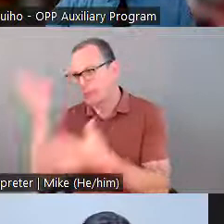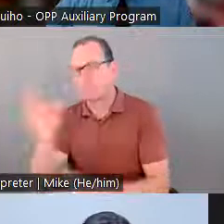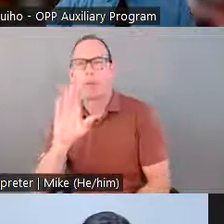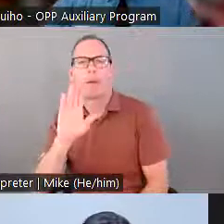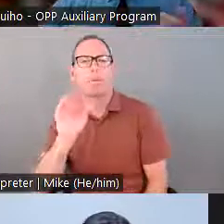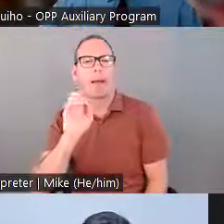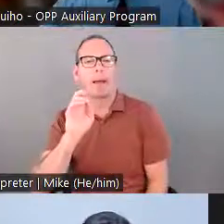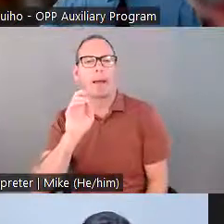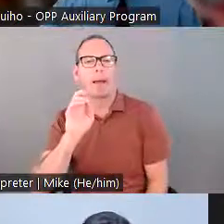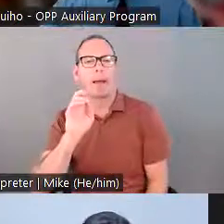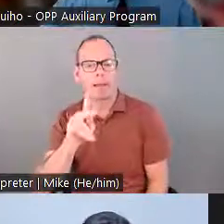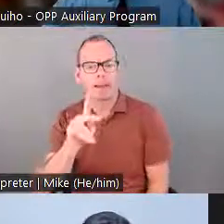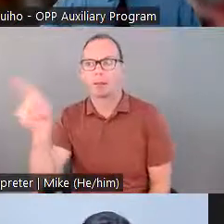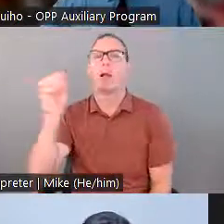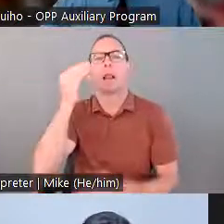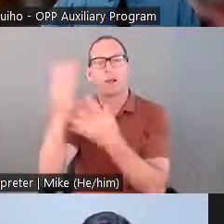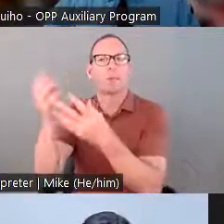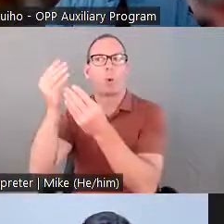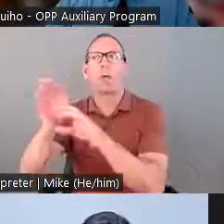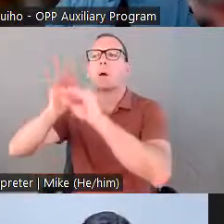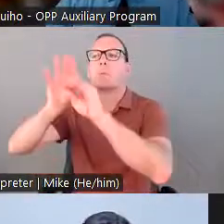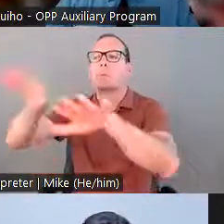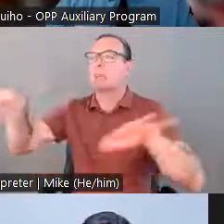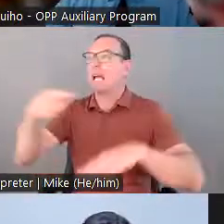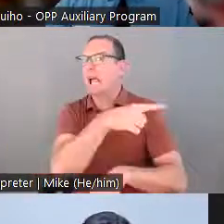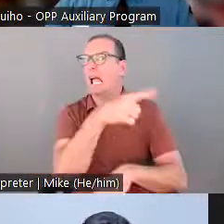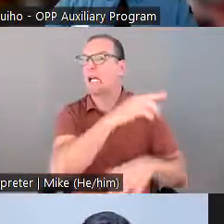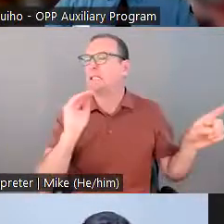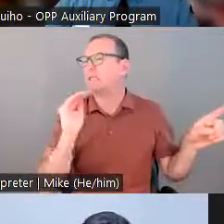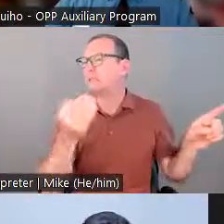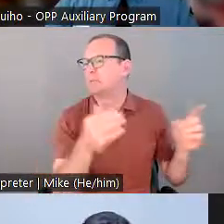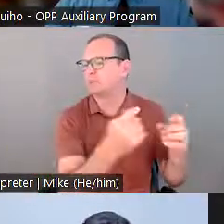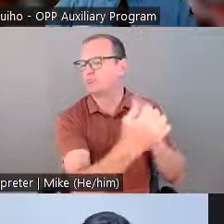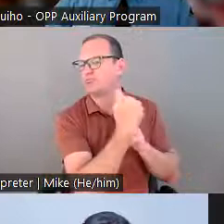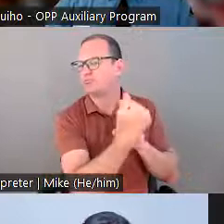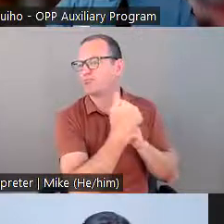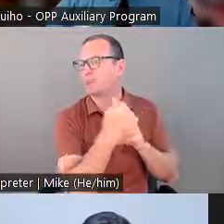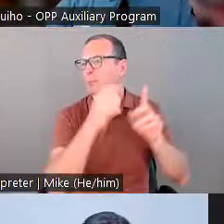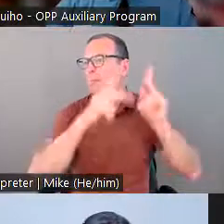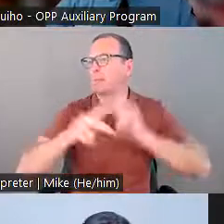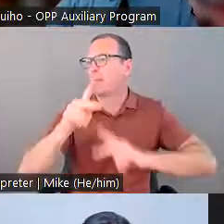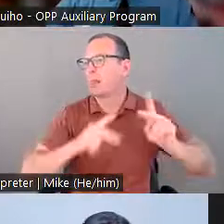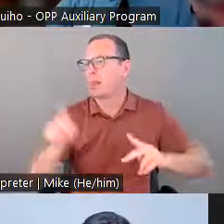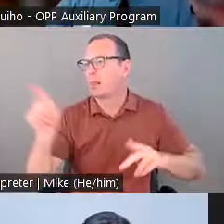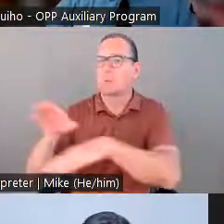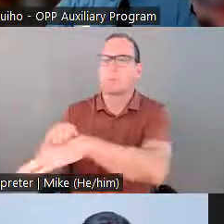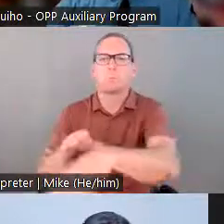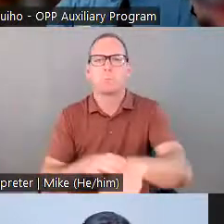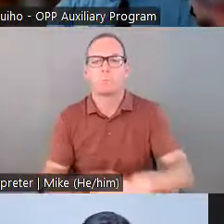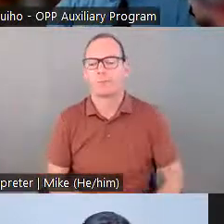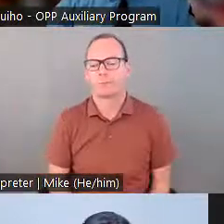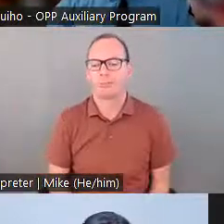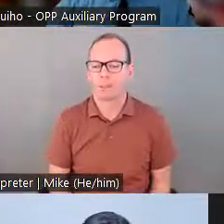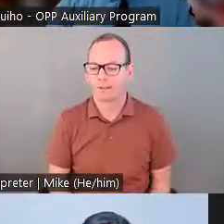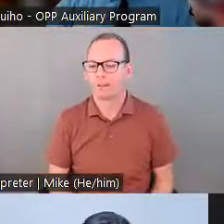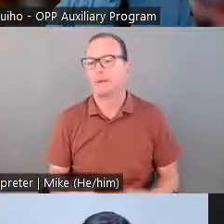what the scam's about, what the new fraud is about, and what's going on. And then if it occurred in an online dating website or something like that, you